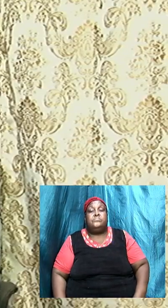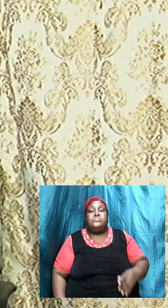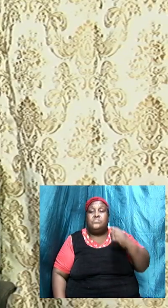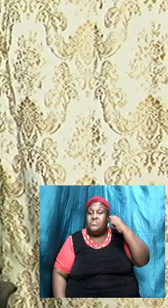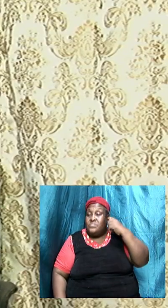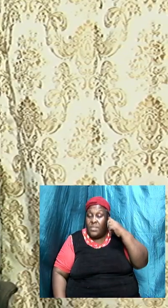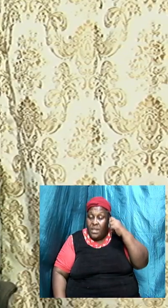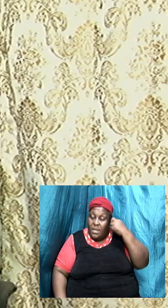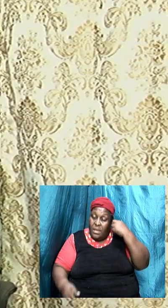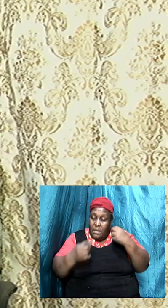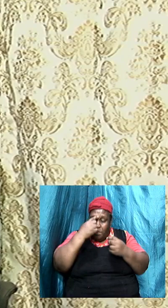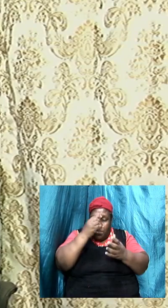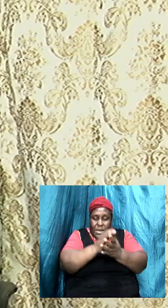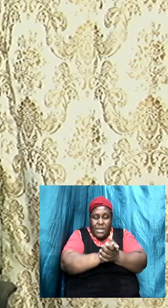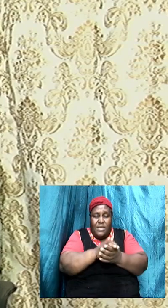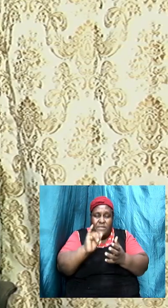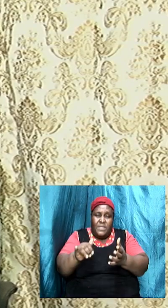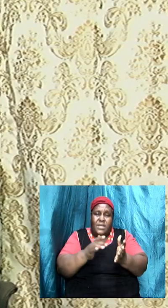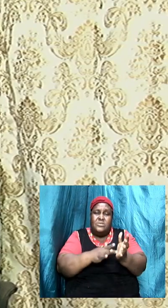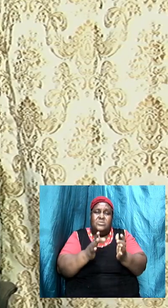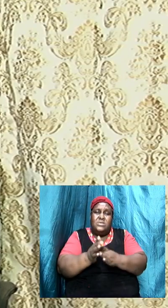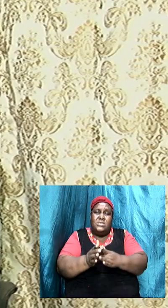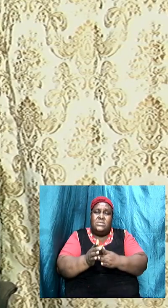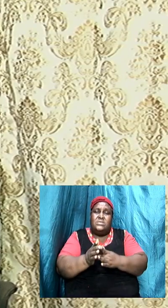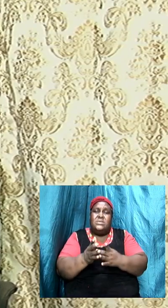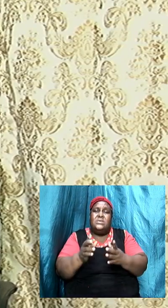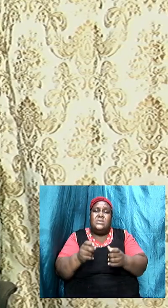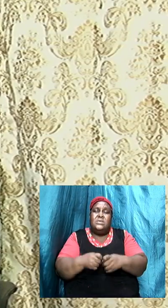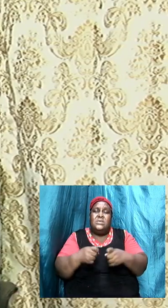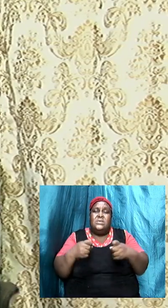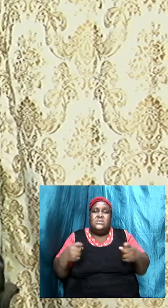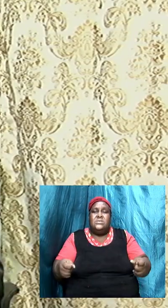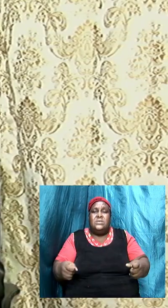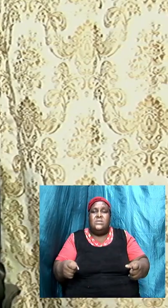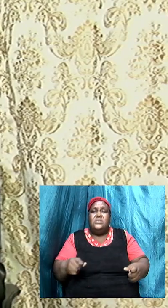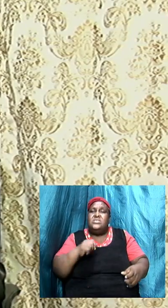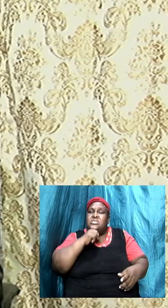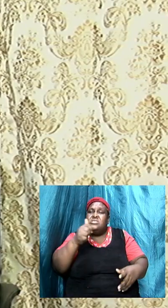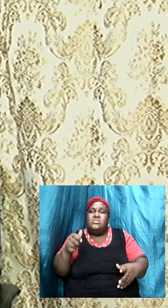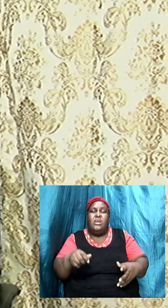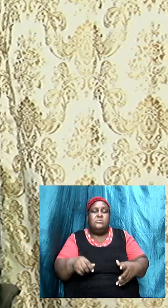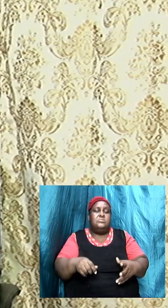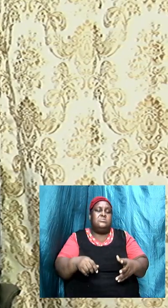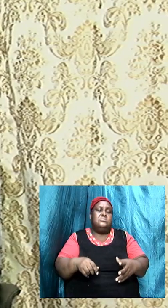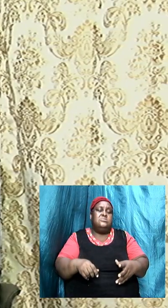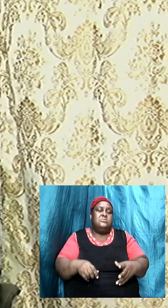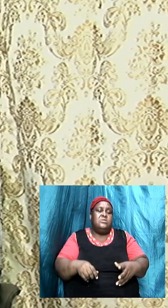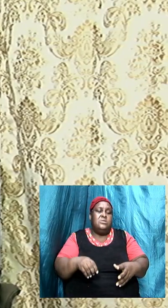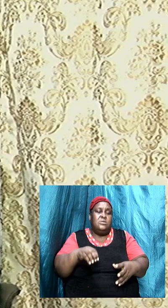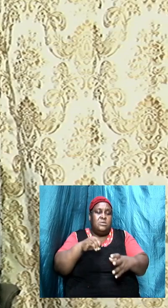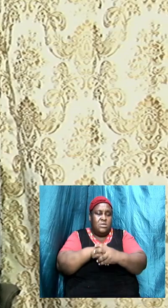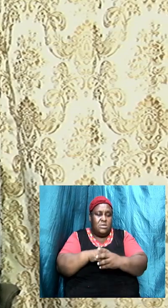a belief that Jesus sinned is unbiblical.